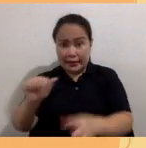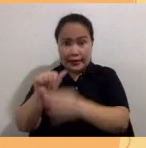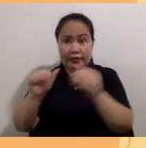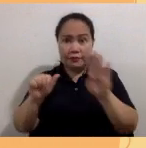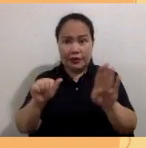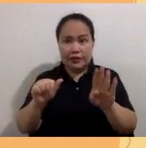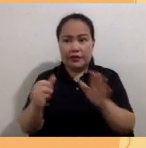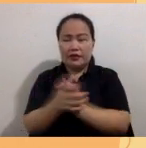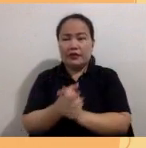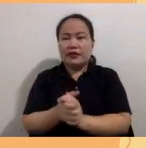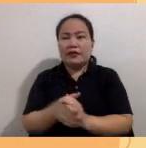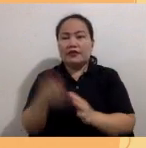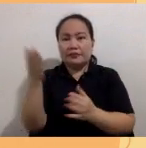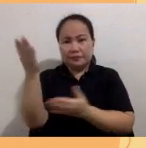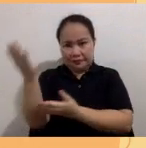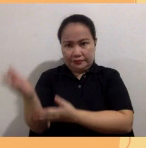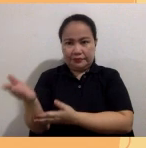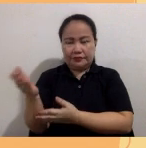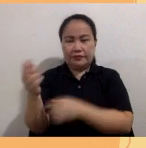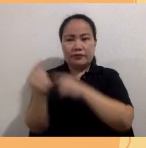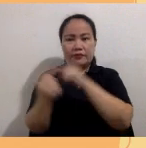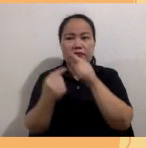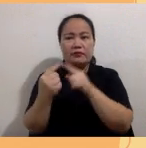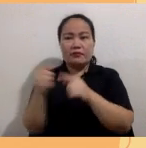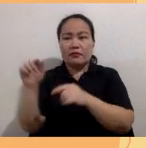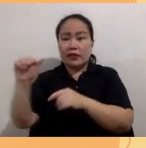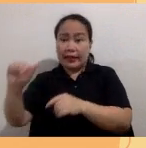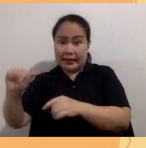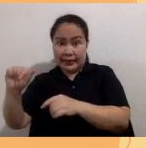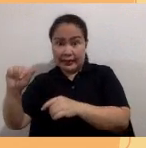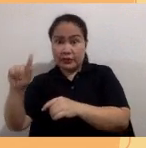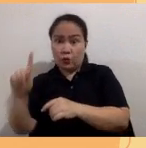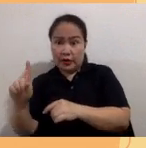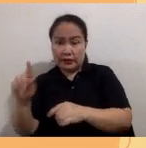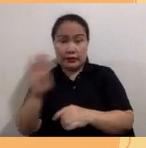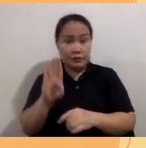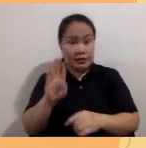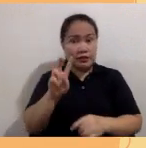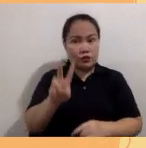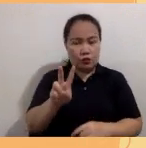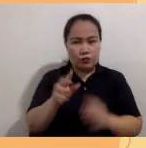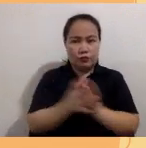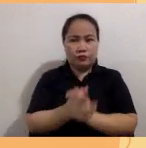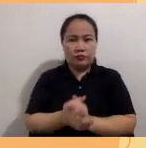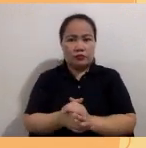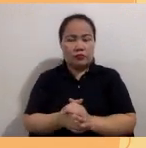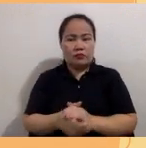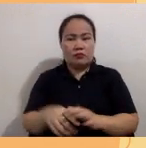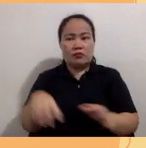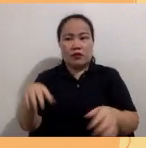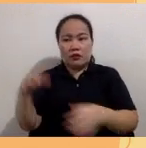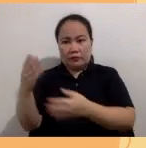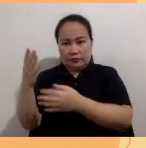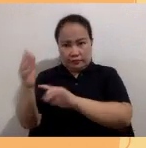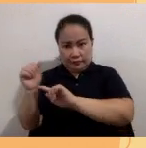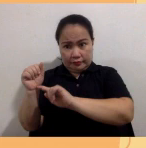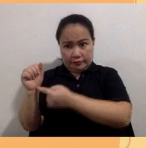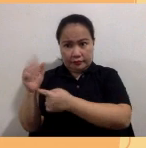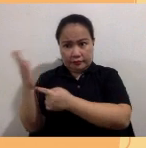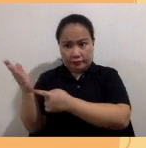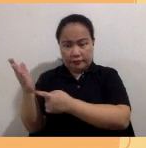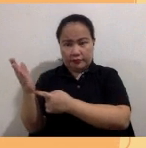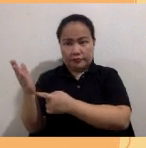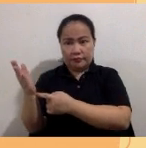a is equal to 1, b is equal to 2, and another, a is equal to 2, b is equal to 3. So, let's have a squared